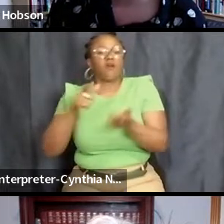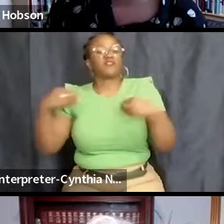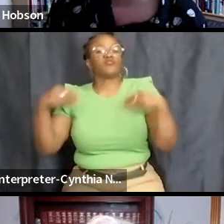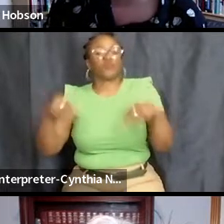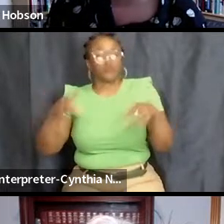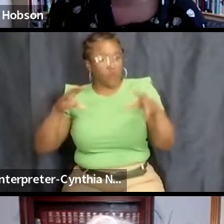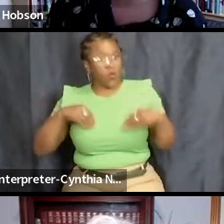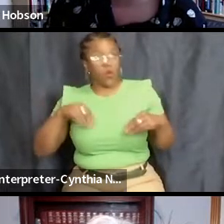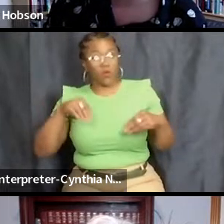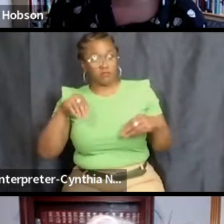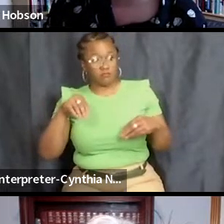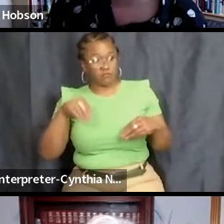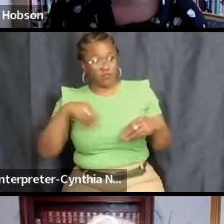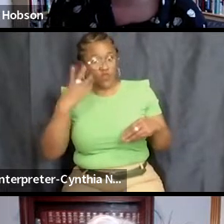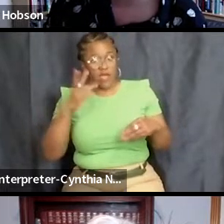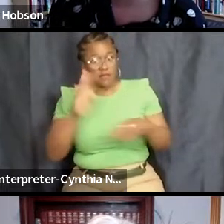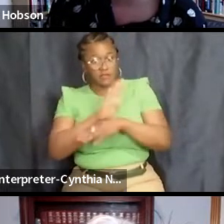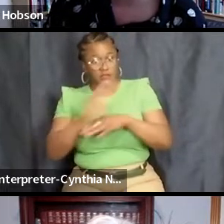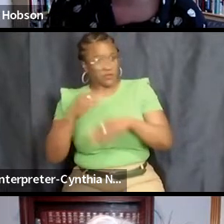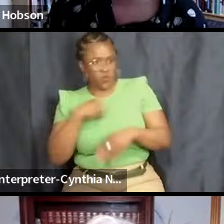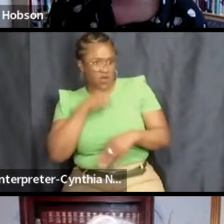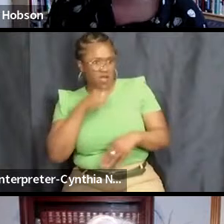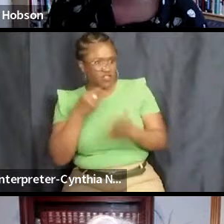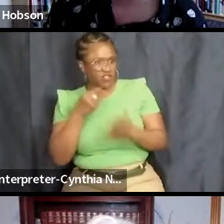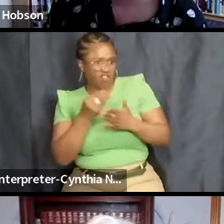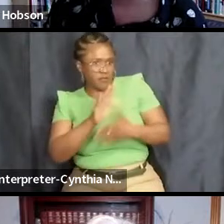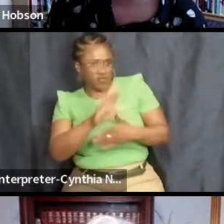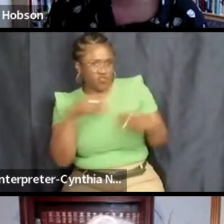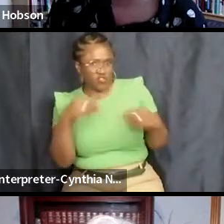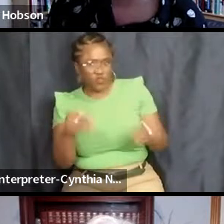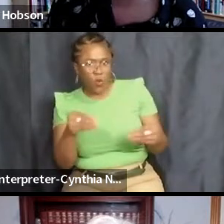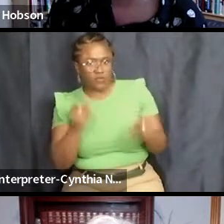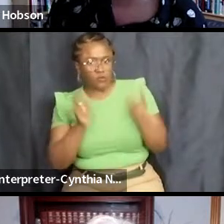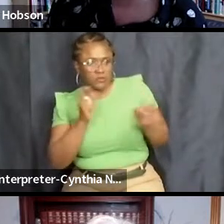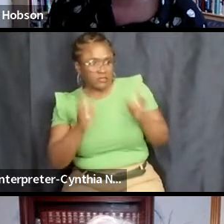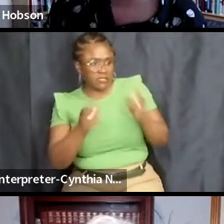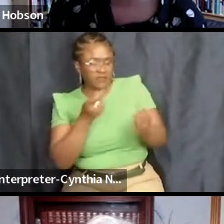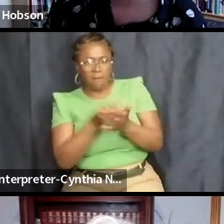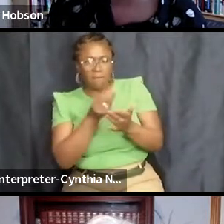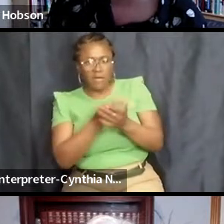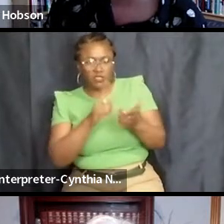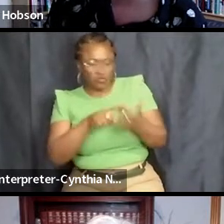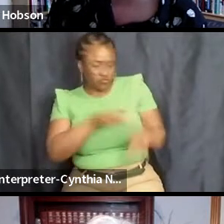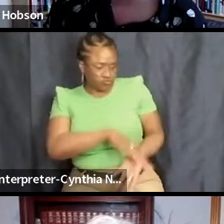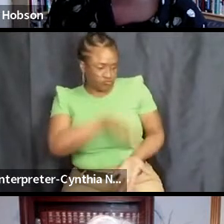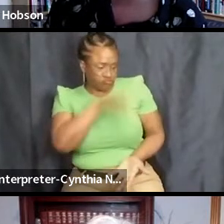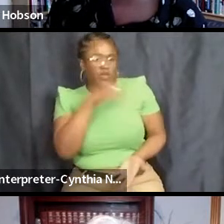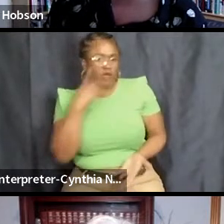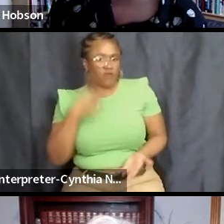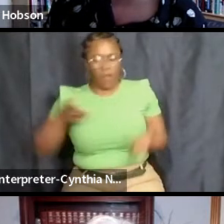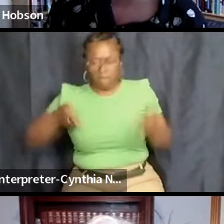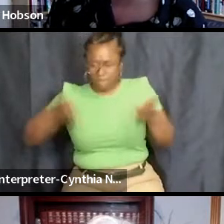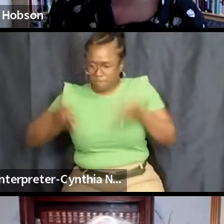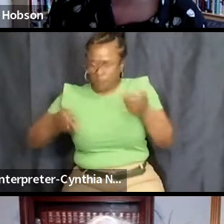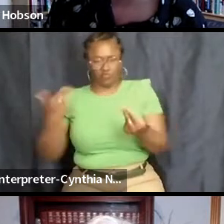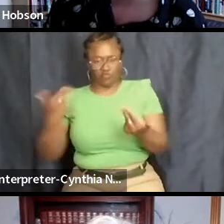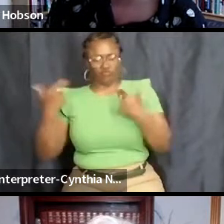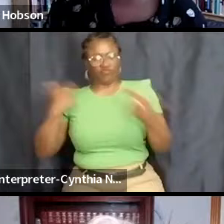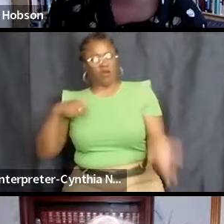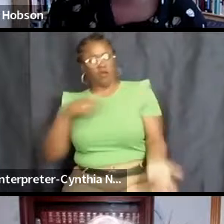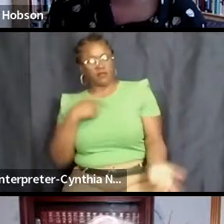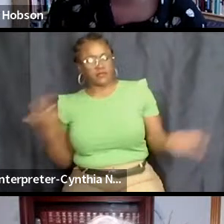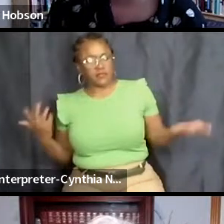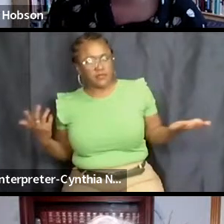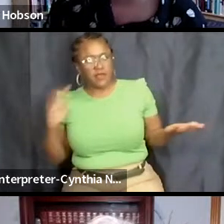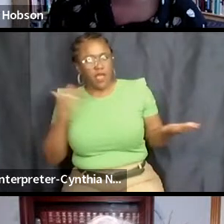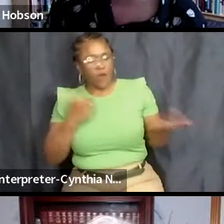white businessmen, because they were like, we're not gonna patronize these stores to give these white supremacists money to buy bullets to then shoot at us and